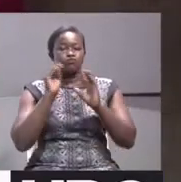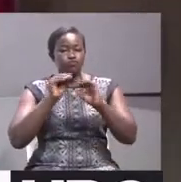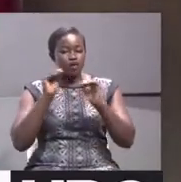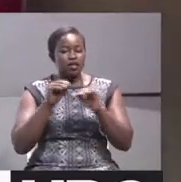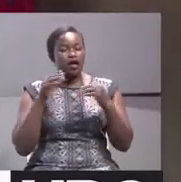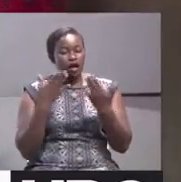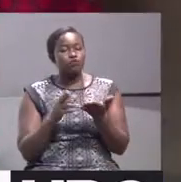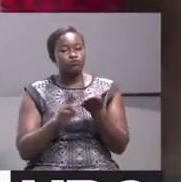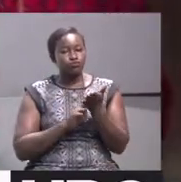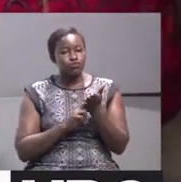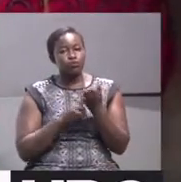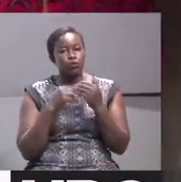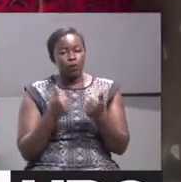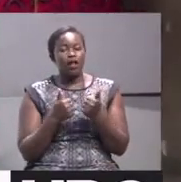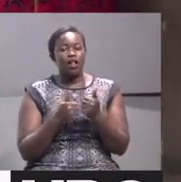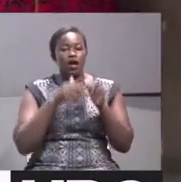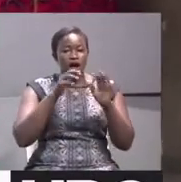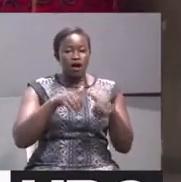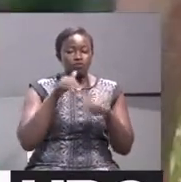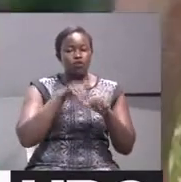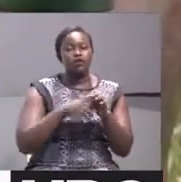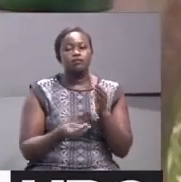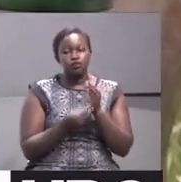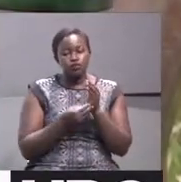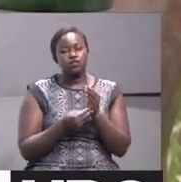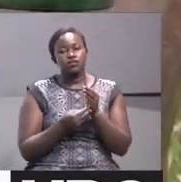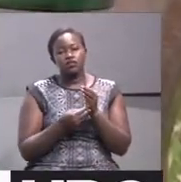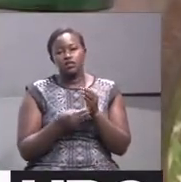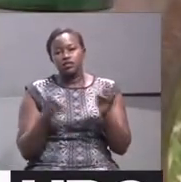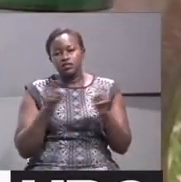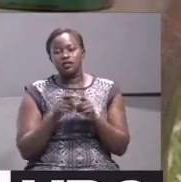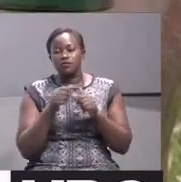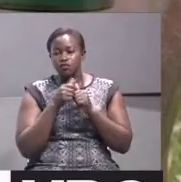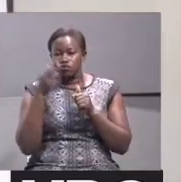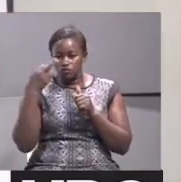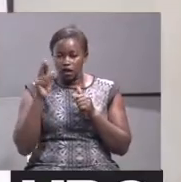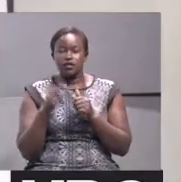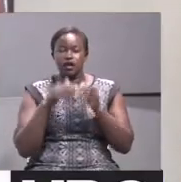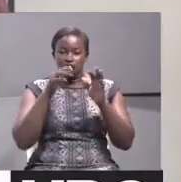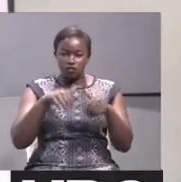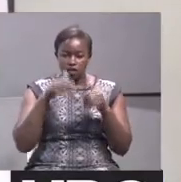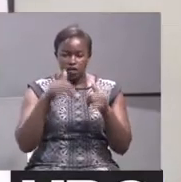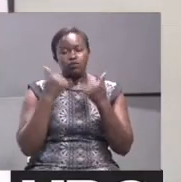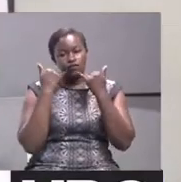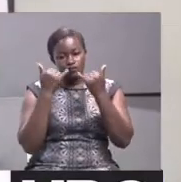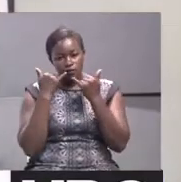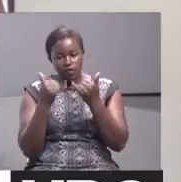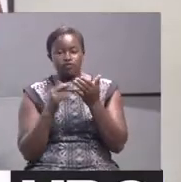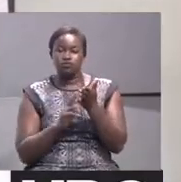agro inputs to address quality input and proper agriculture information. We also